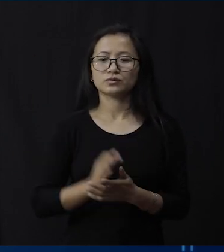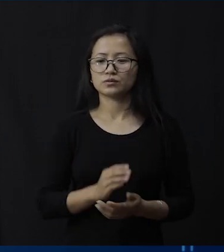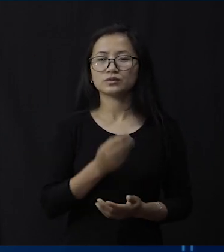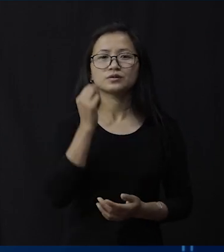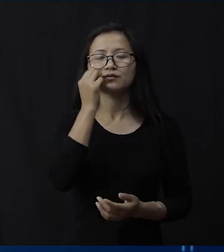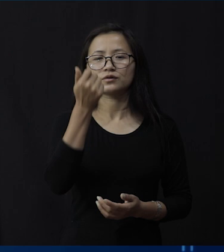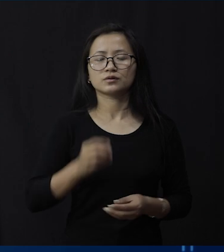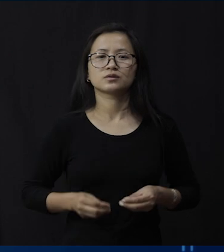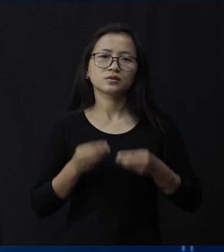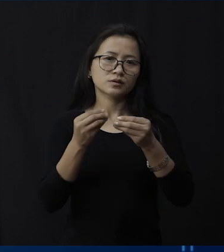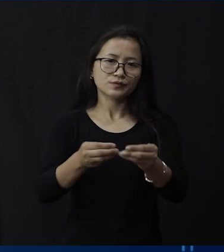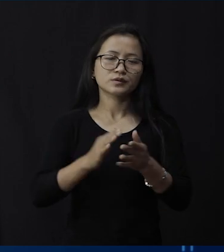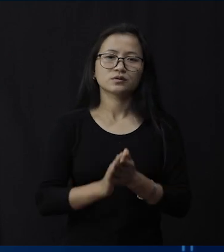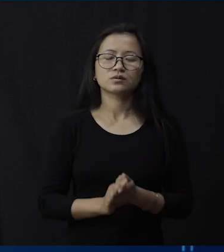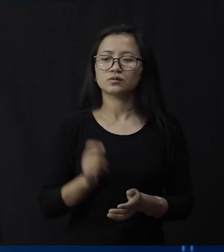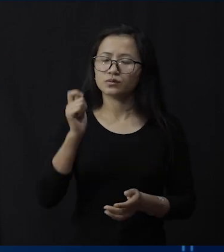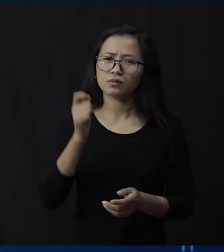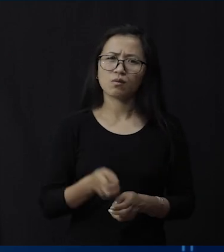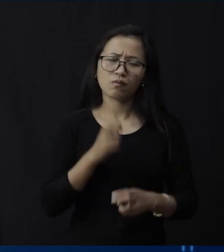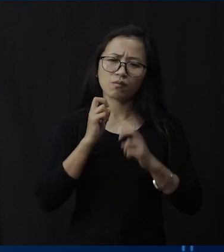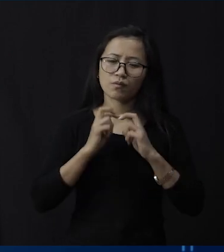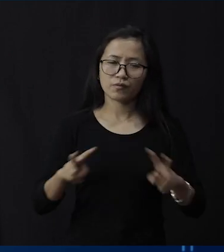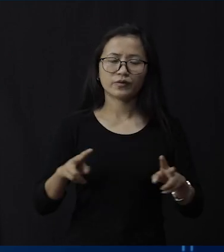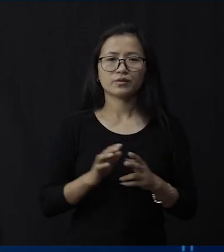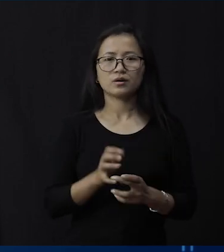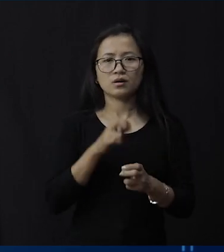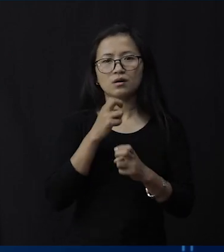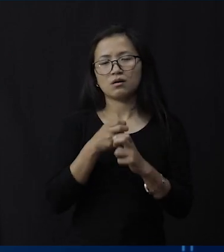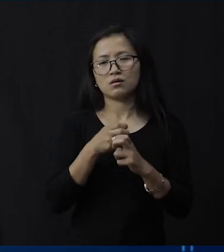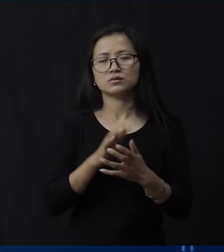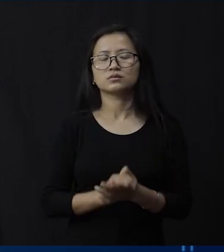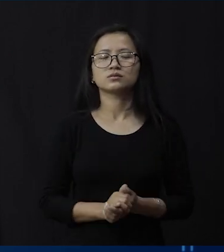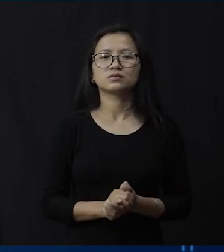father suggested that you need to work really hard in order to be one.